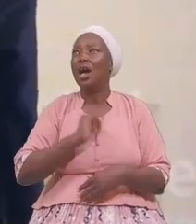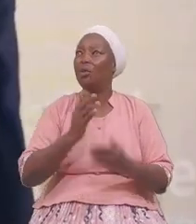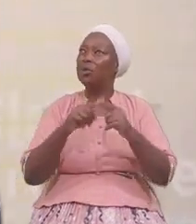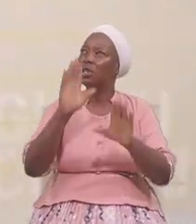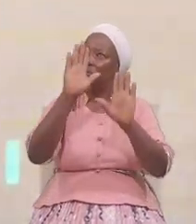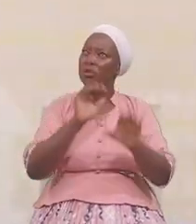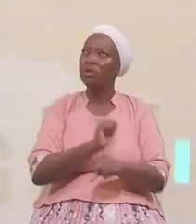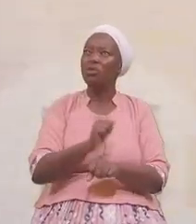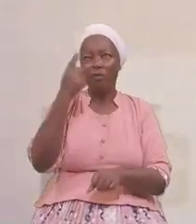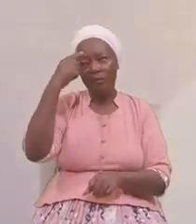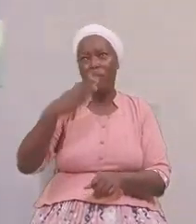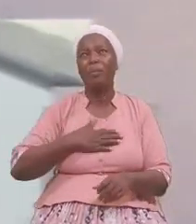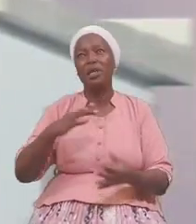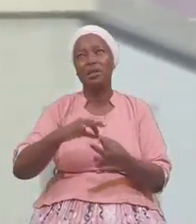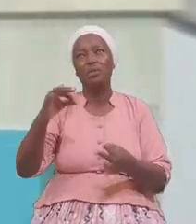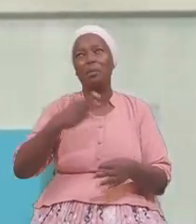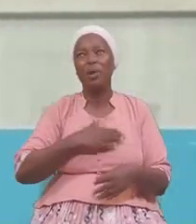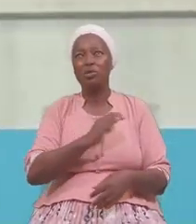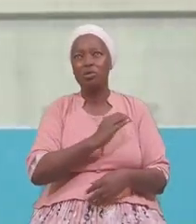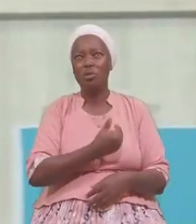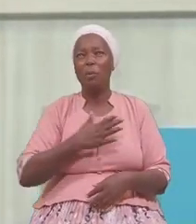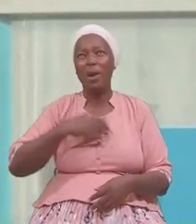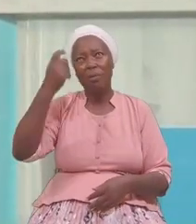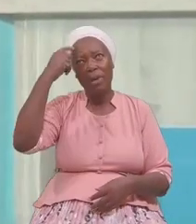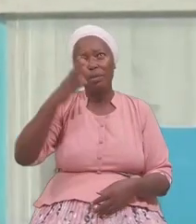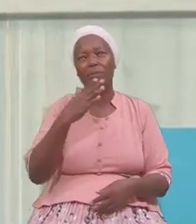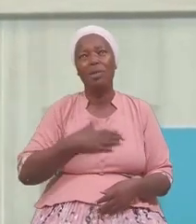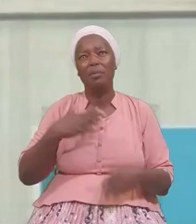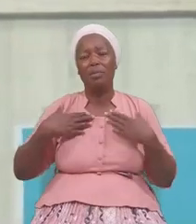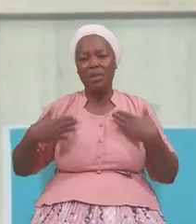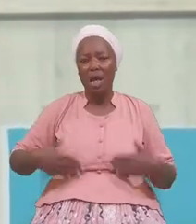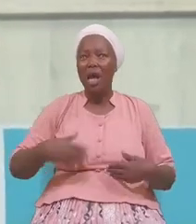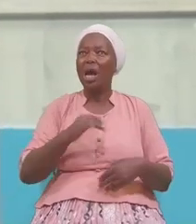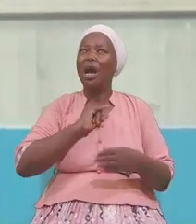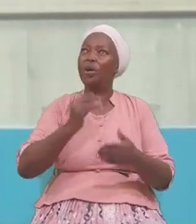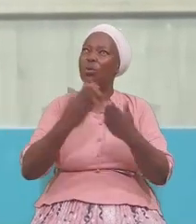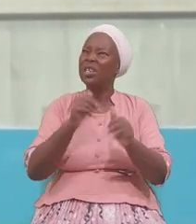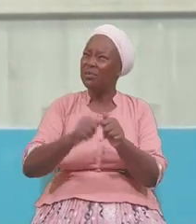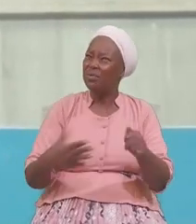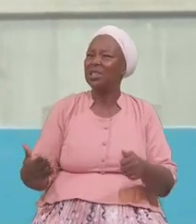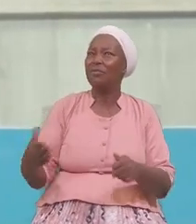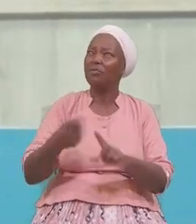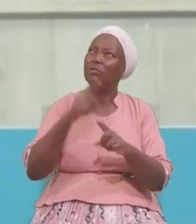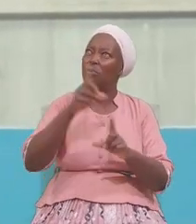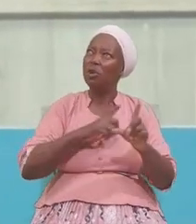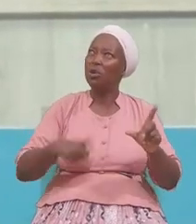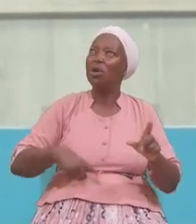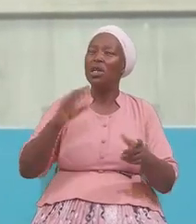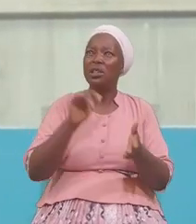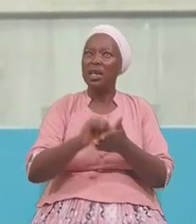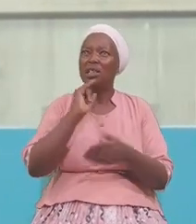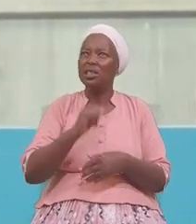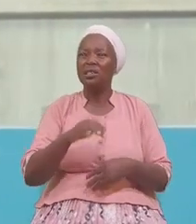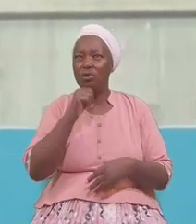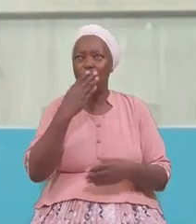miracle for my spirit, my soul, my mind, my body, I want everything that is run down